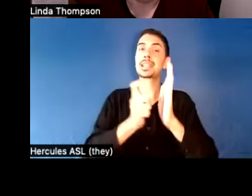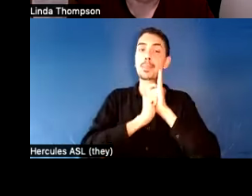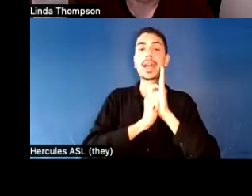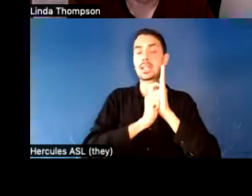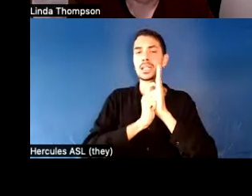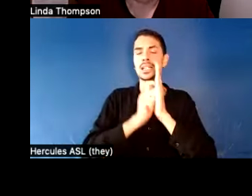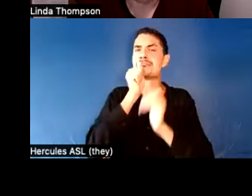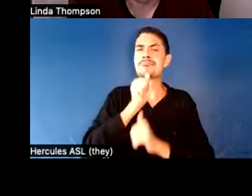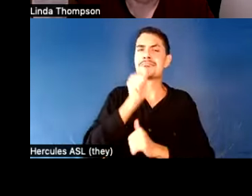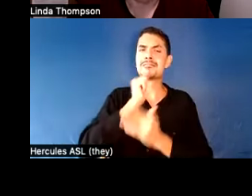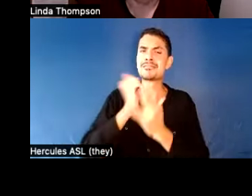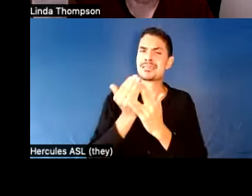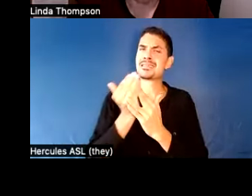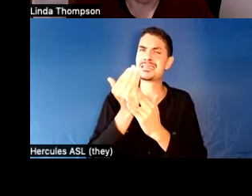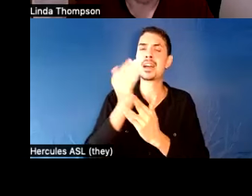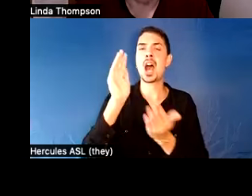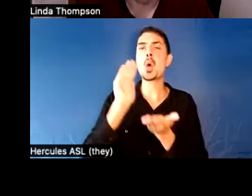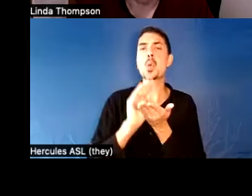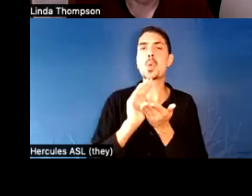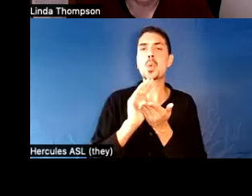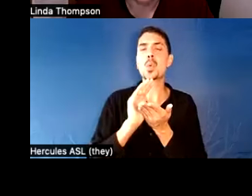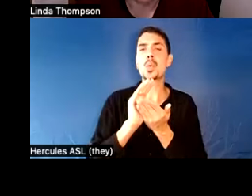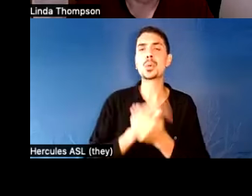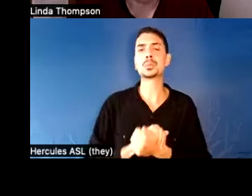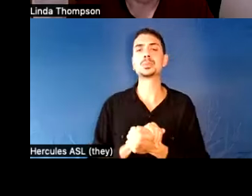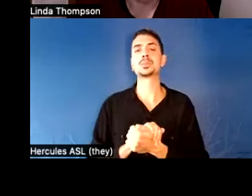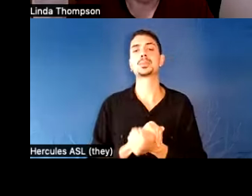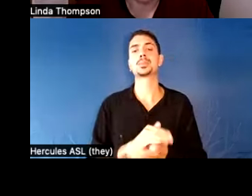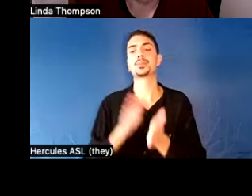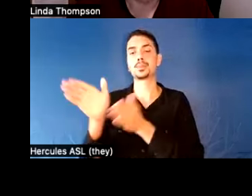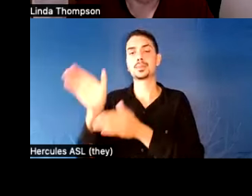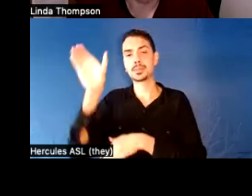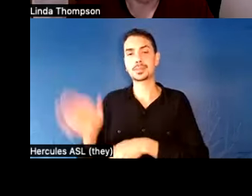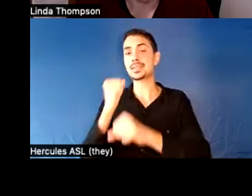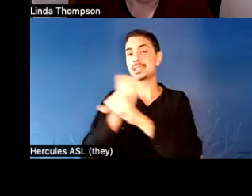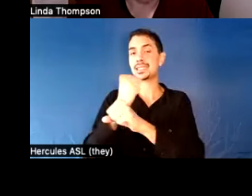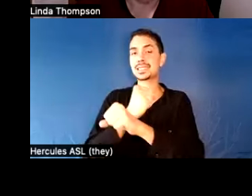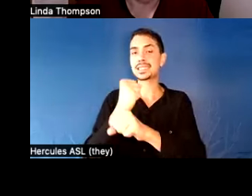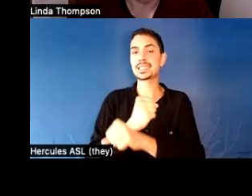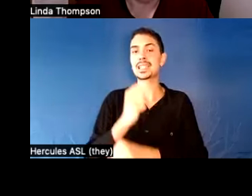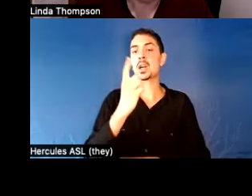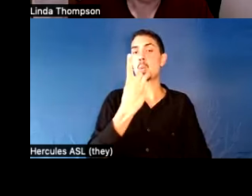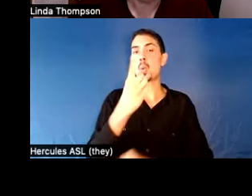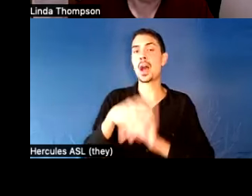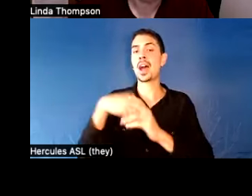So the statistics are 1 in 4 adults suffer from a diagnosable mental